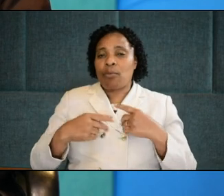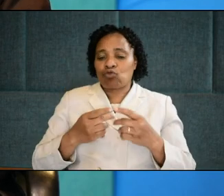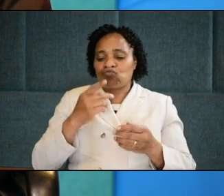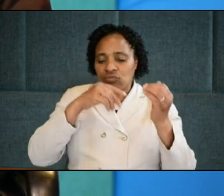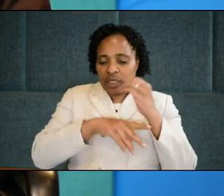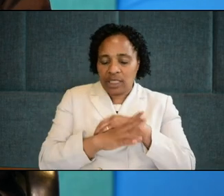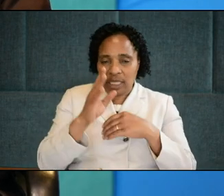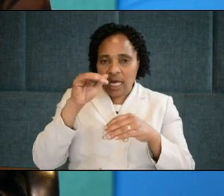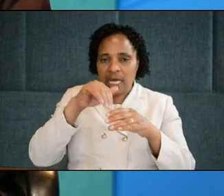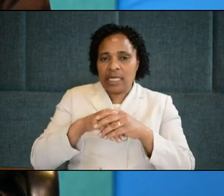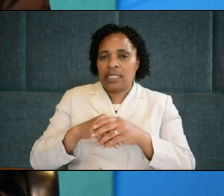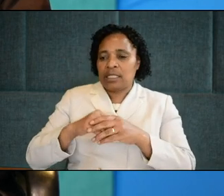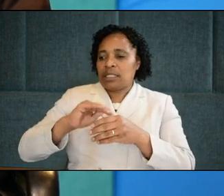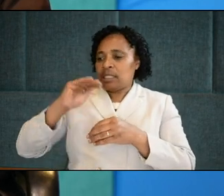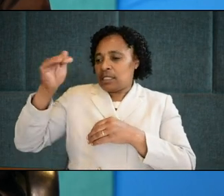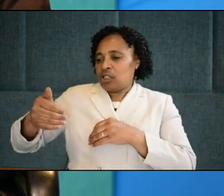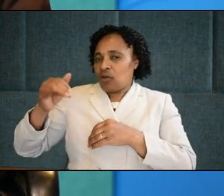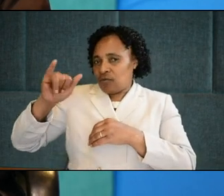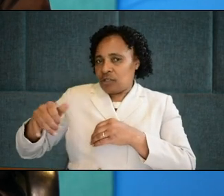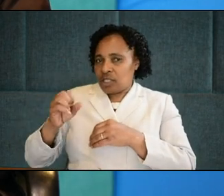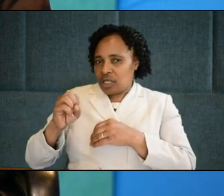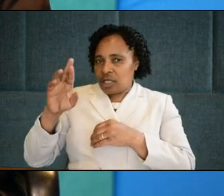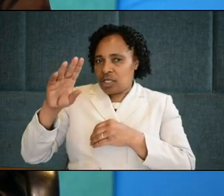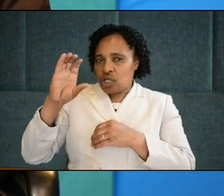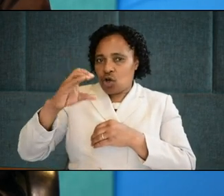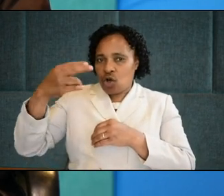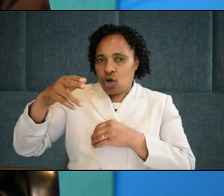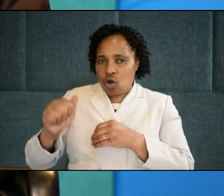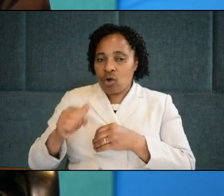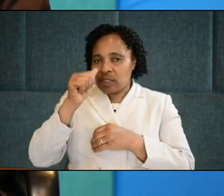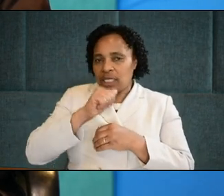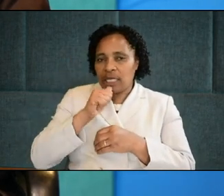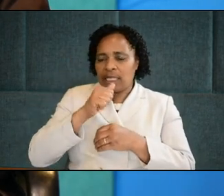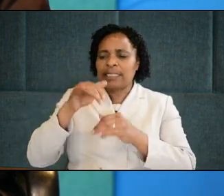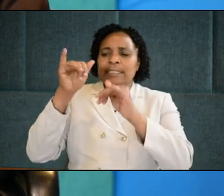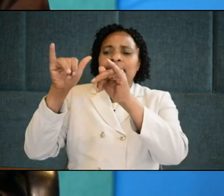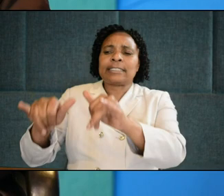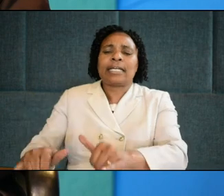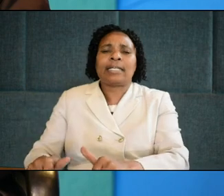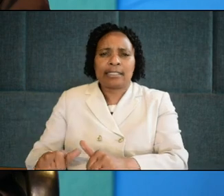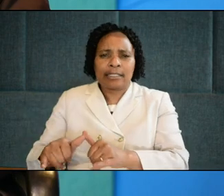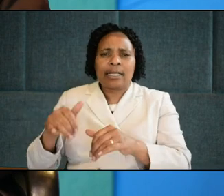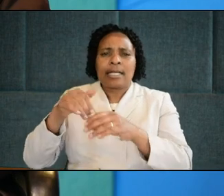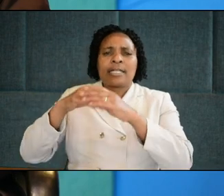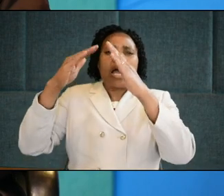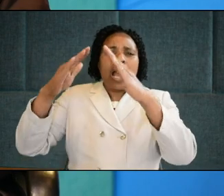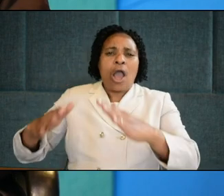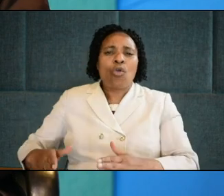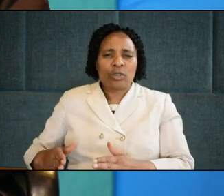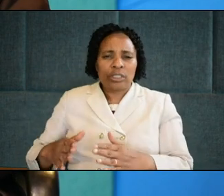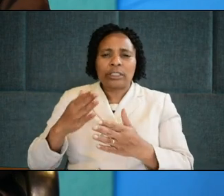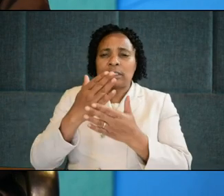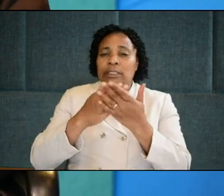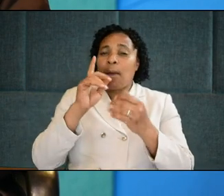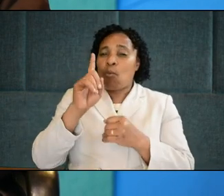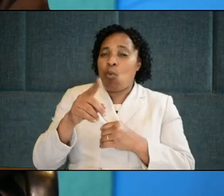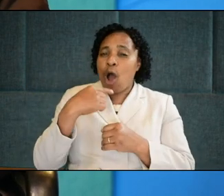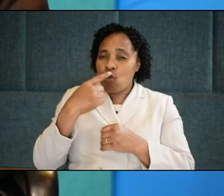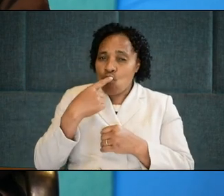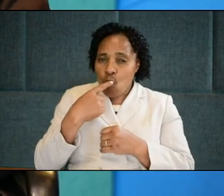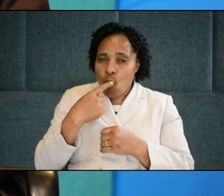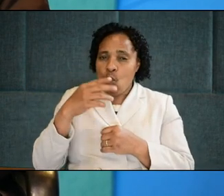Jericho secretly. Now these people went into the city and they stayed or were hosted in a house by someone